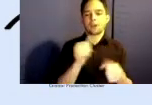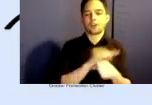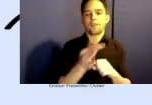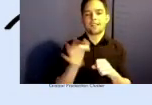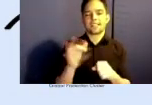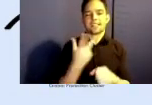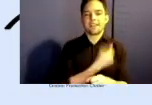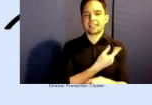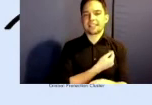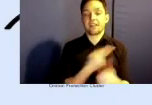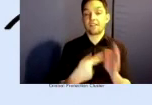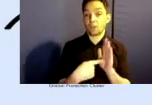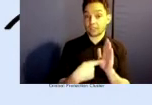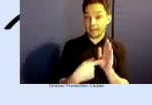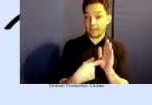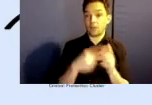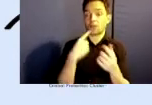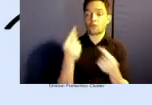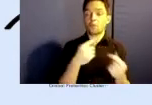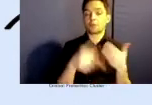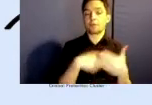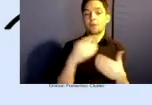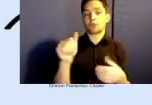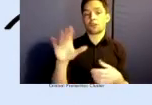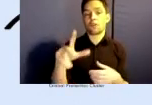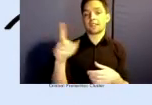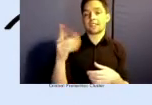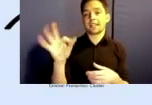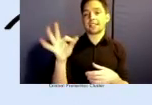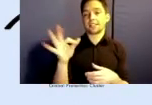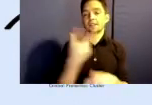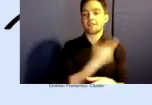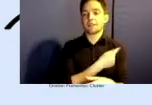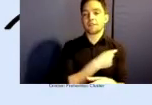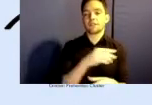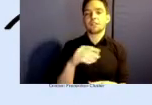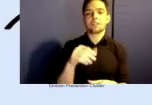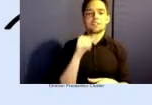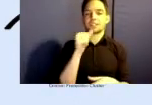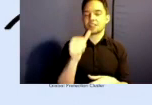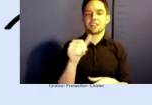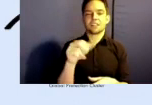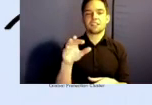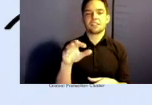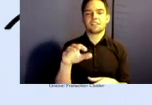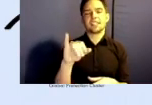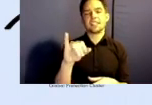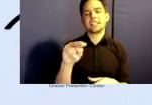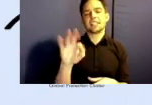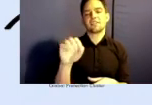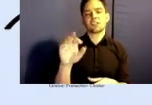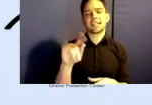vaccines? For instance, there are rumors about COVID-19 vaccines and fertility. Some societies which